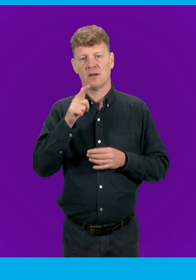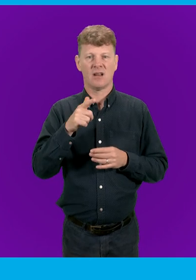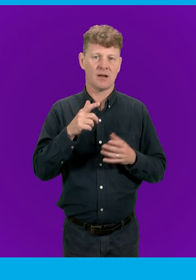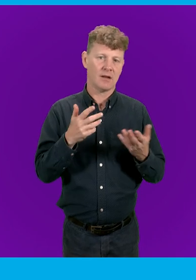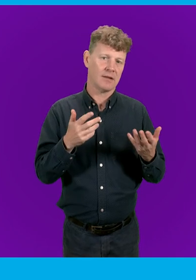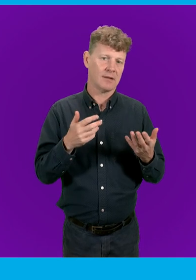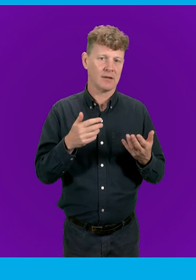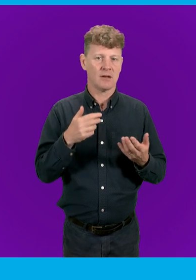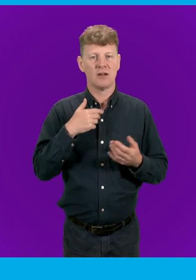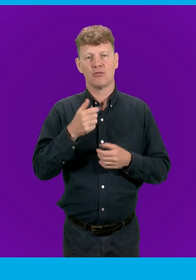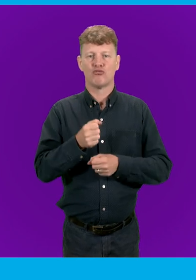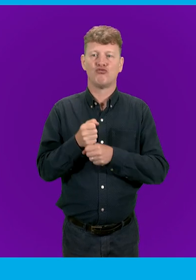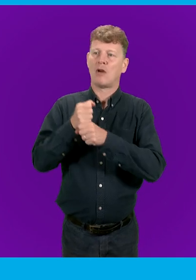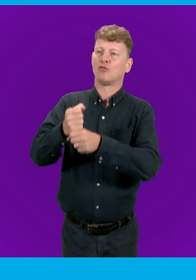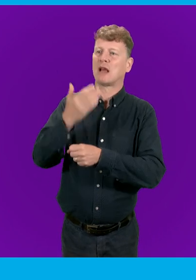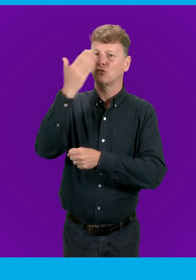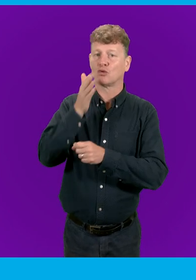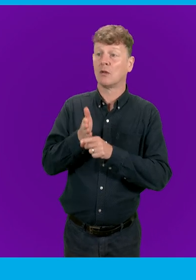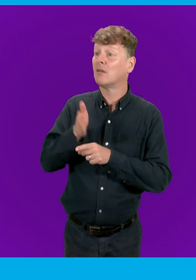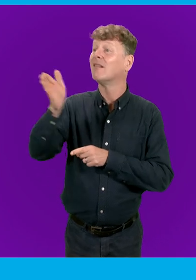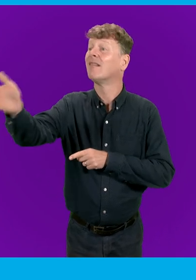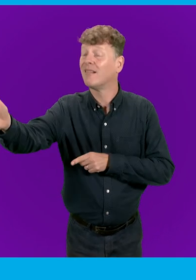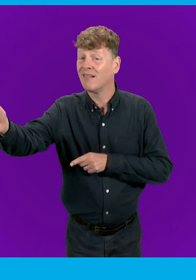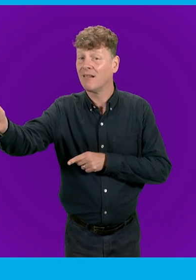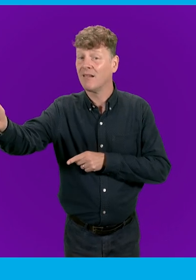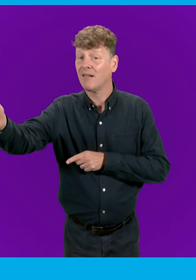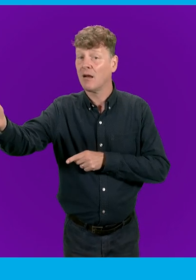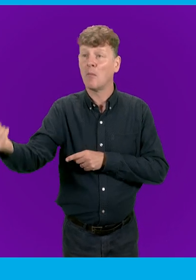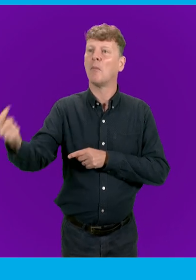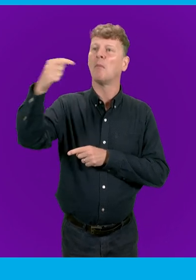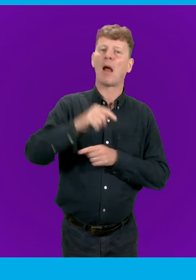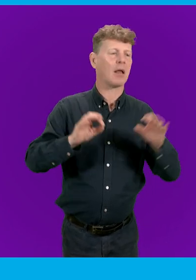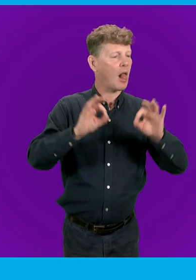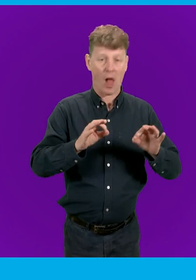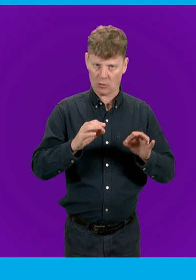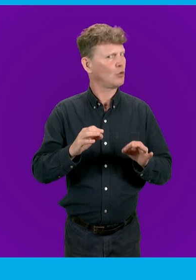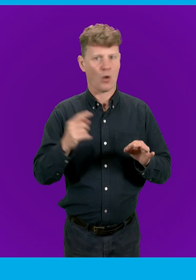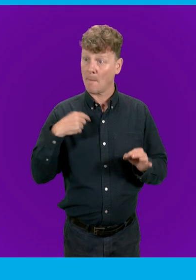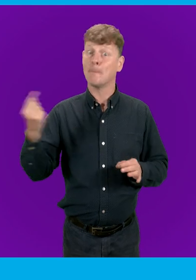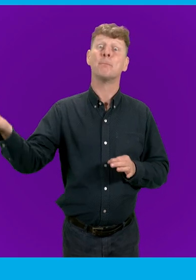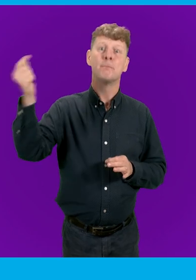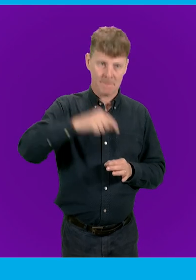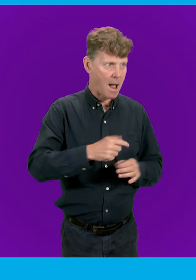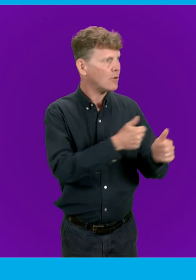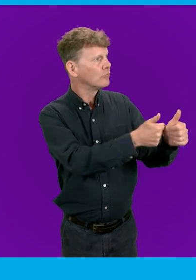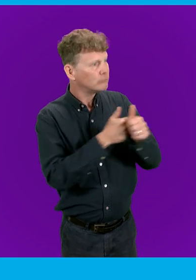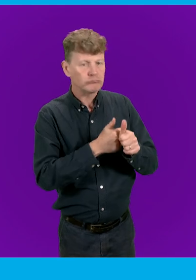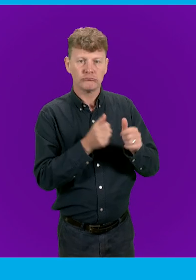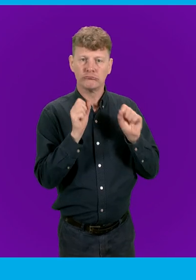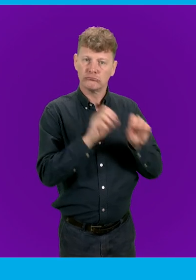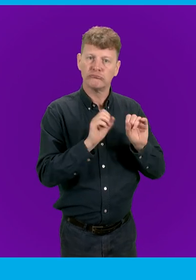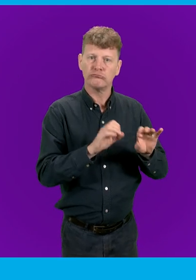like representing the school, but it wasn't reciprocated. So we had a lot of support. And I think as